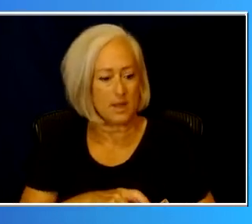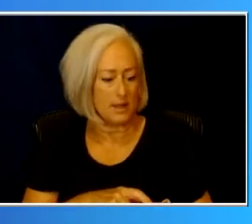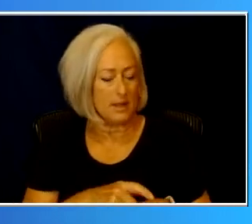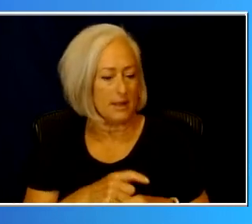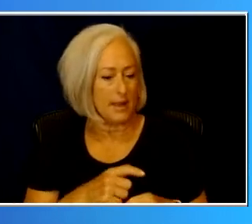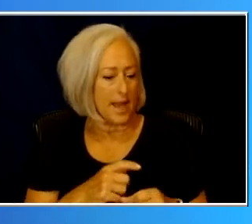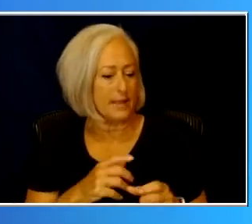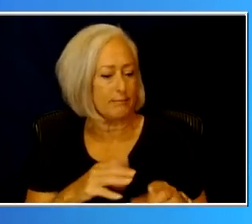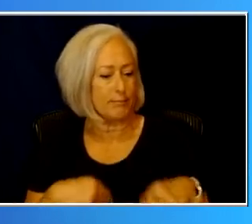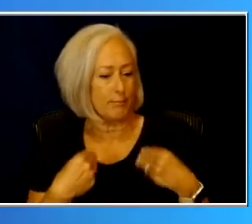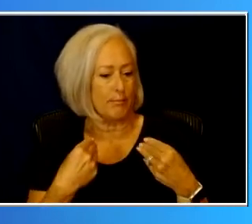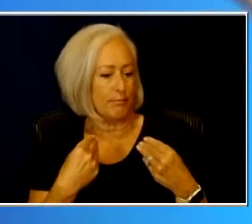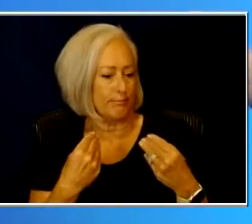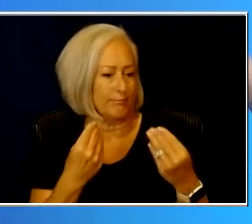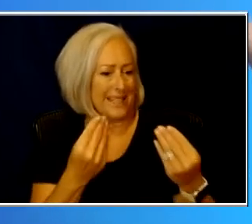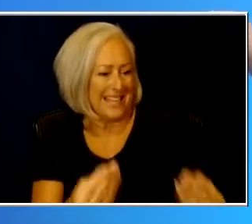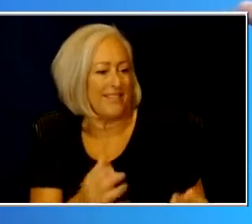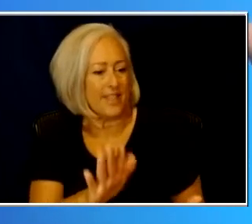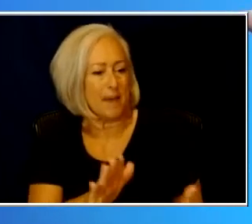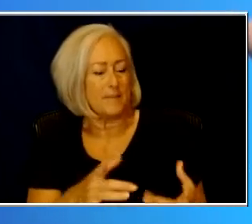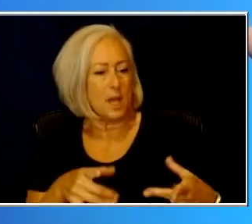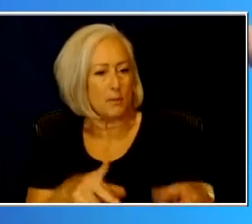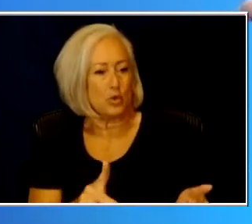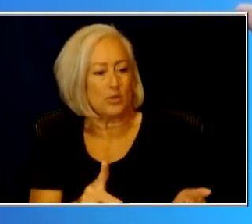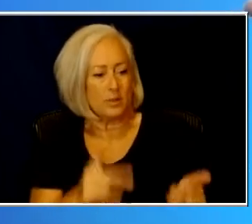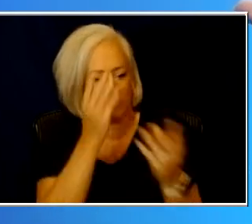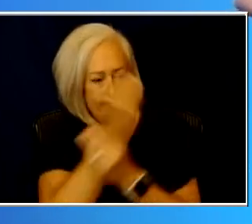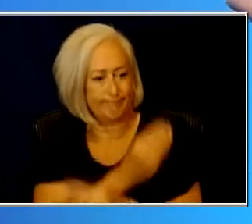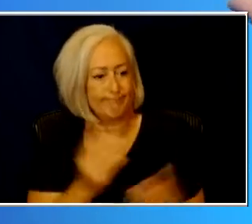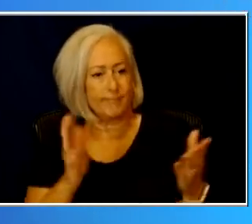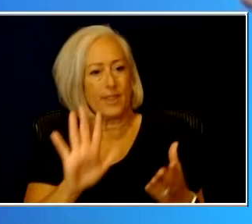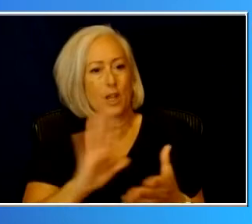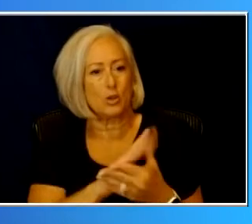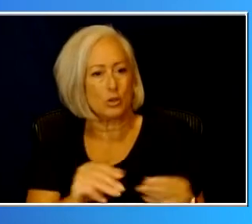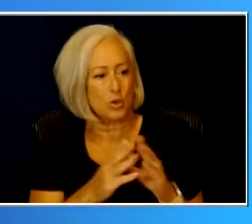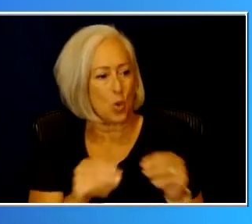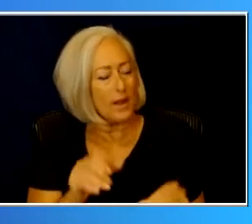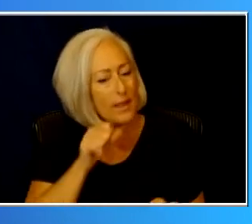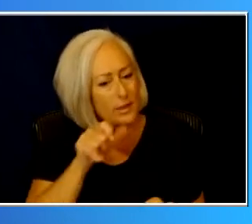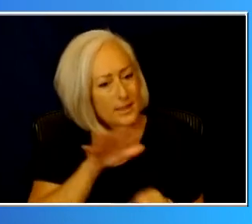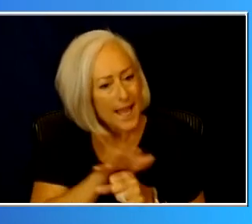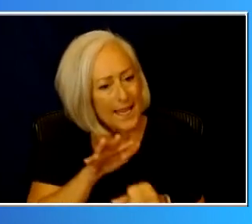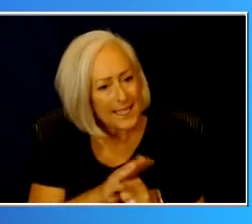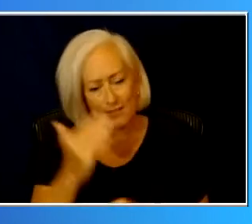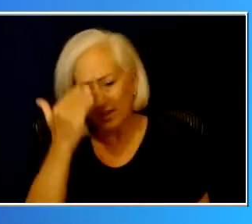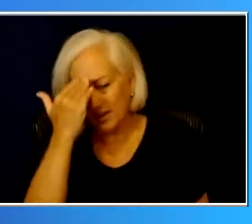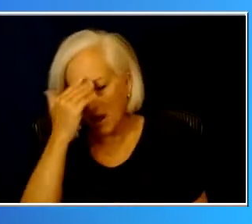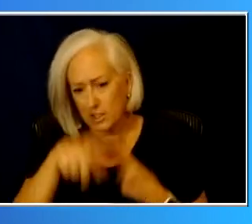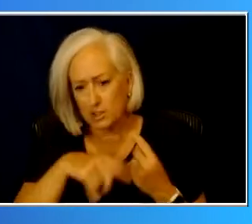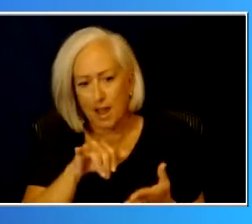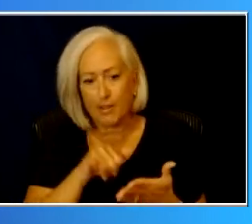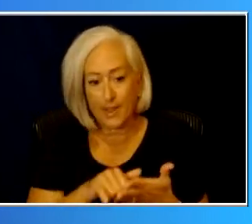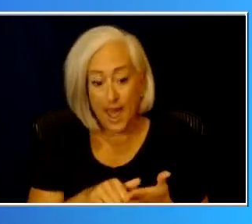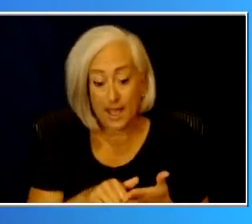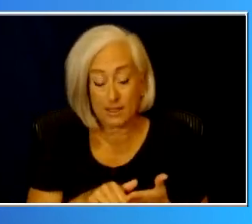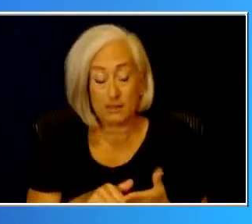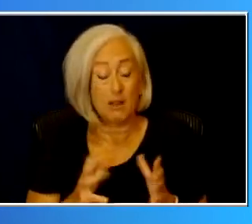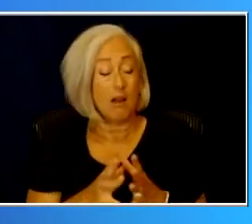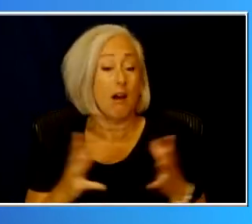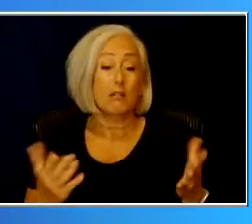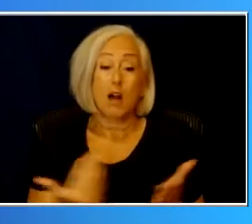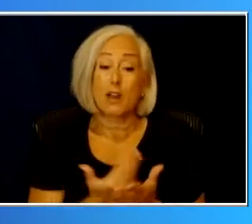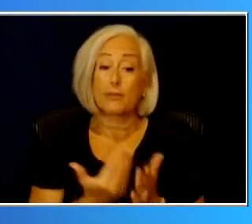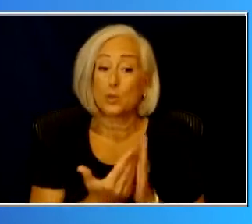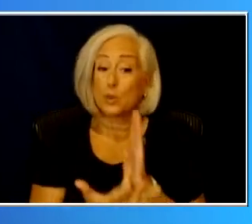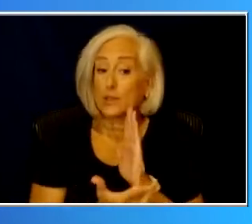because I think that there's not enough knowledge of that fact, and that a lot of our new technologies for cancer care